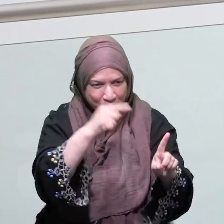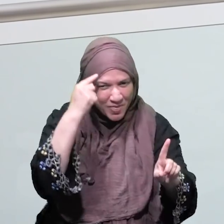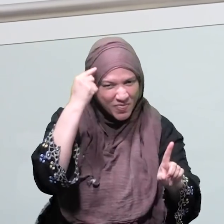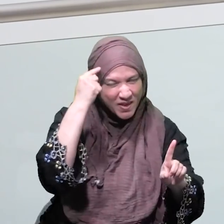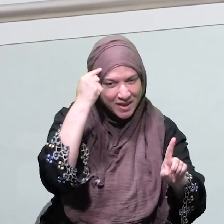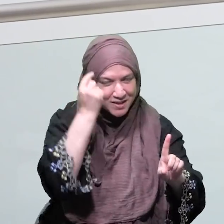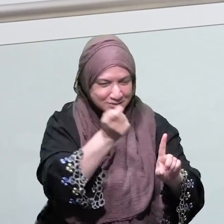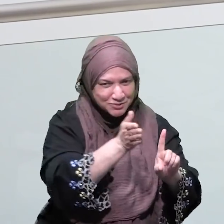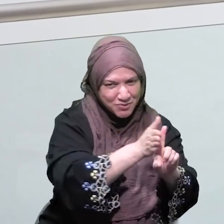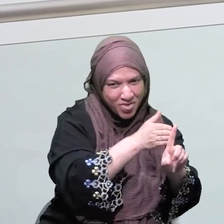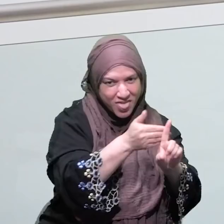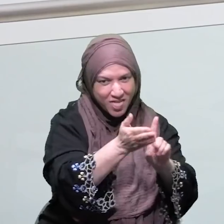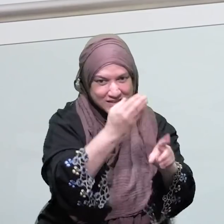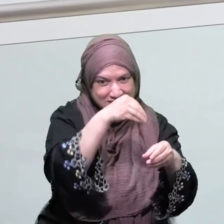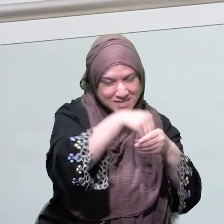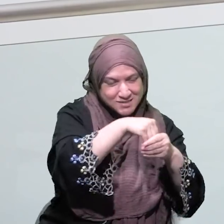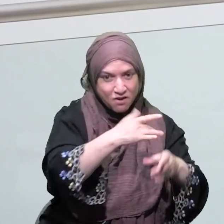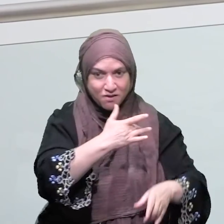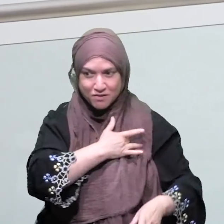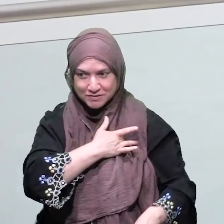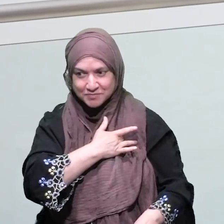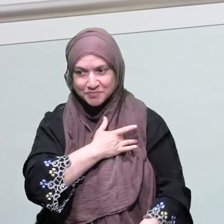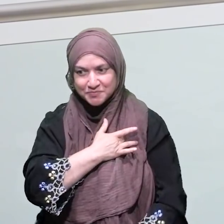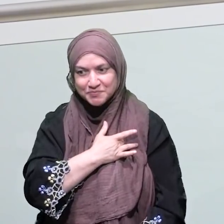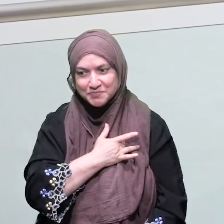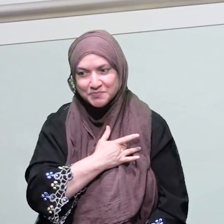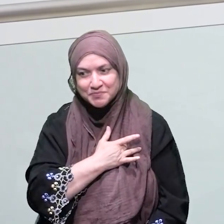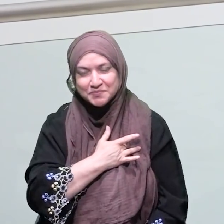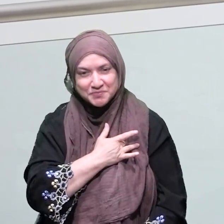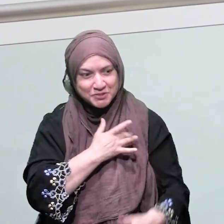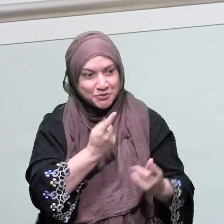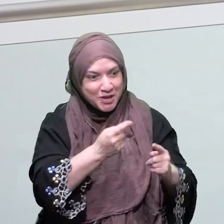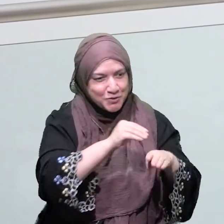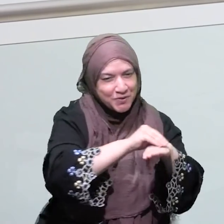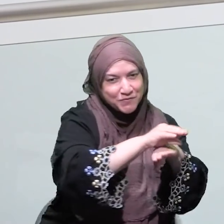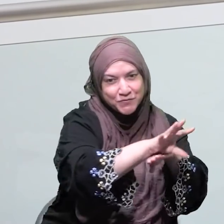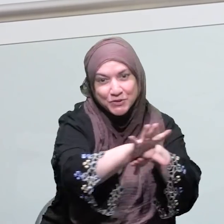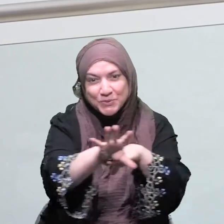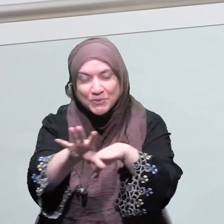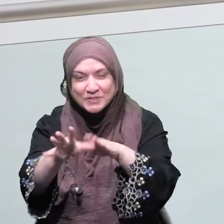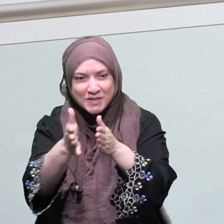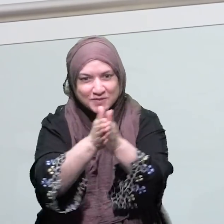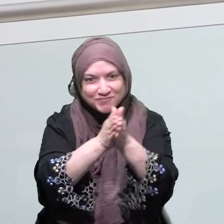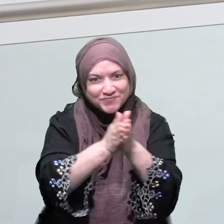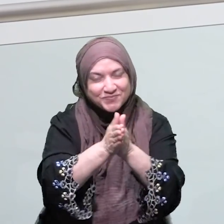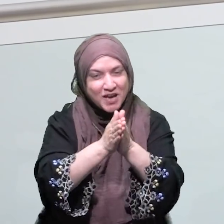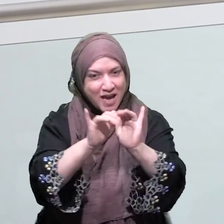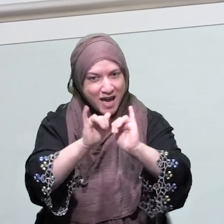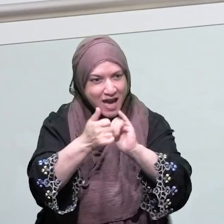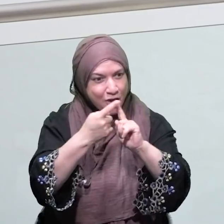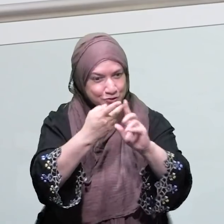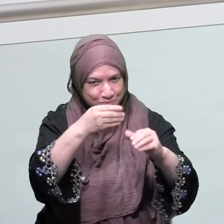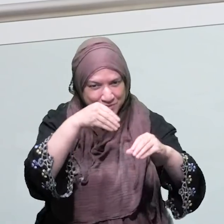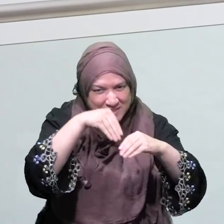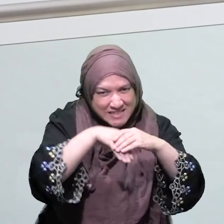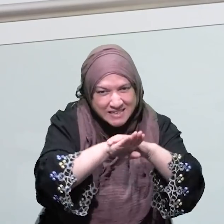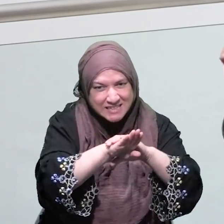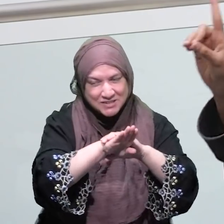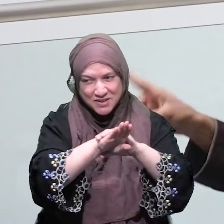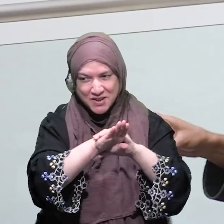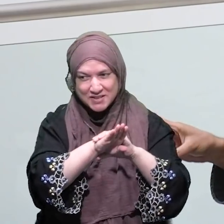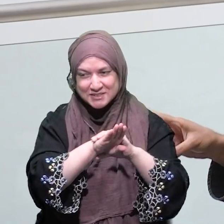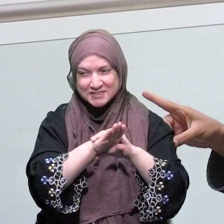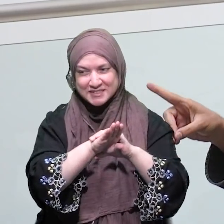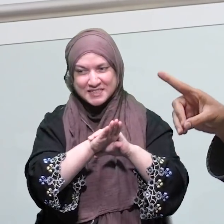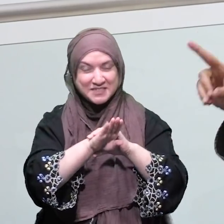there waiting over your heart to see when he can get in. He's waiting for the opportunity to ambush. And when